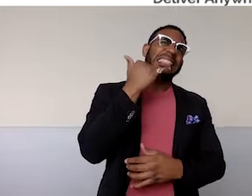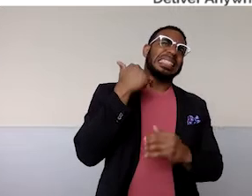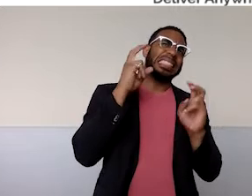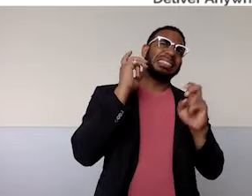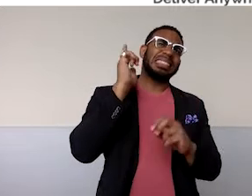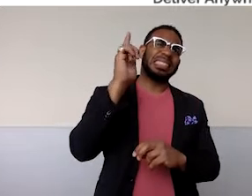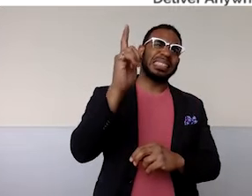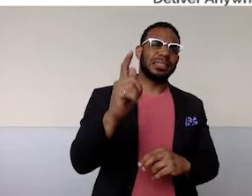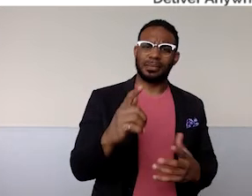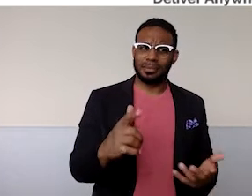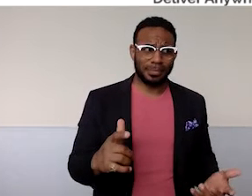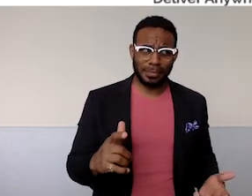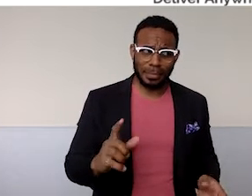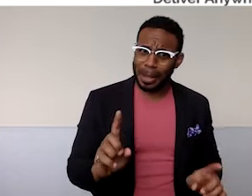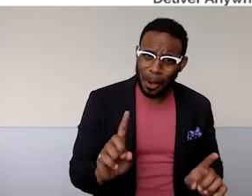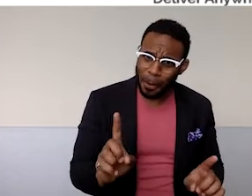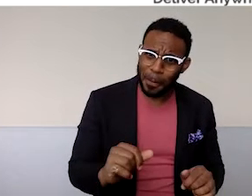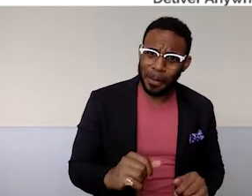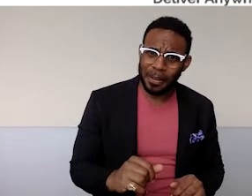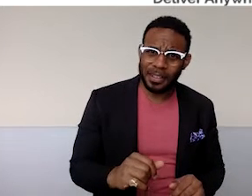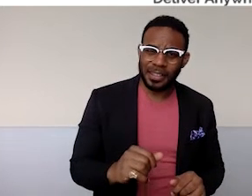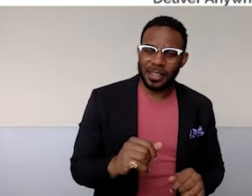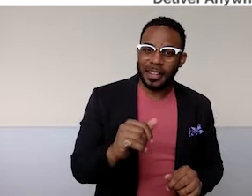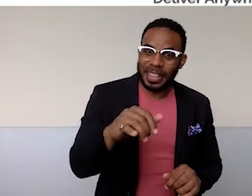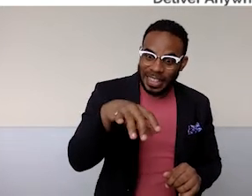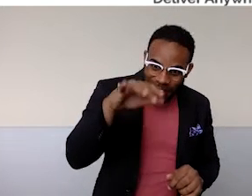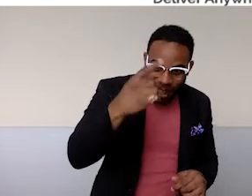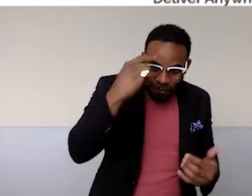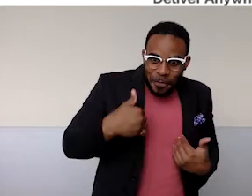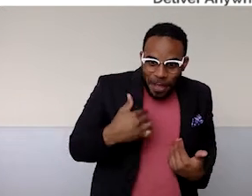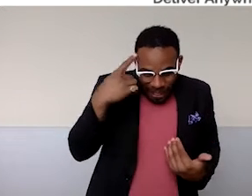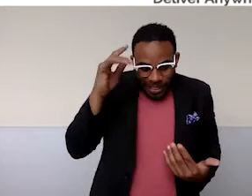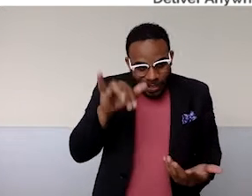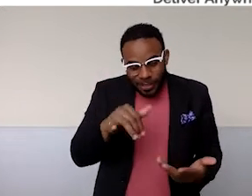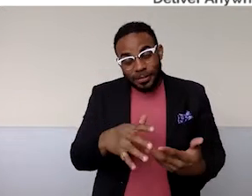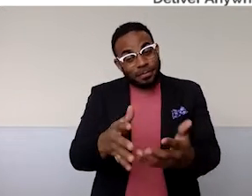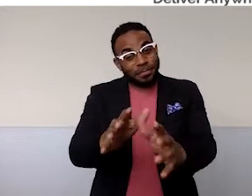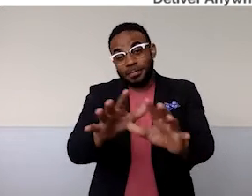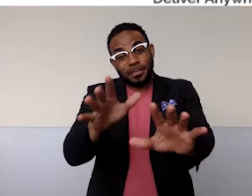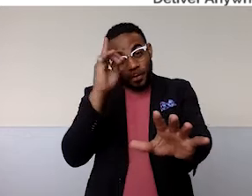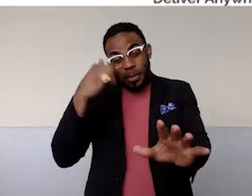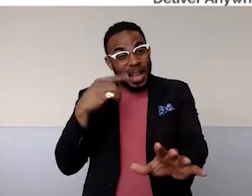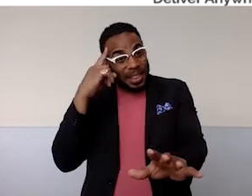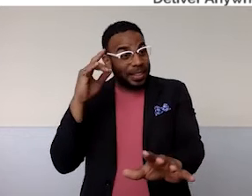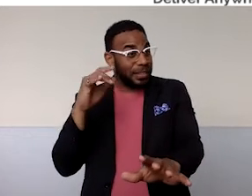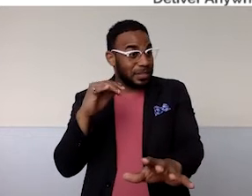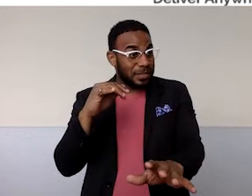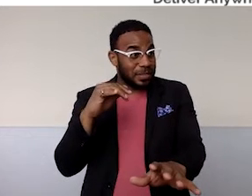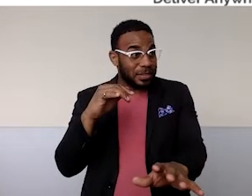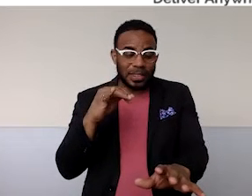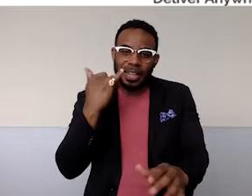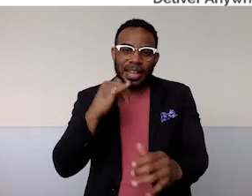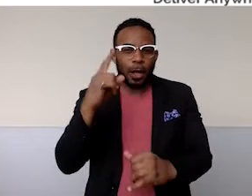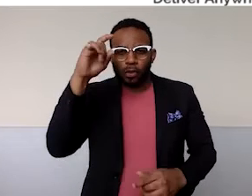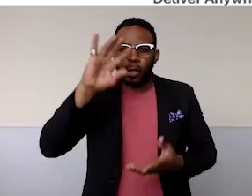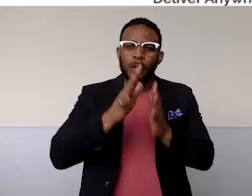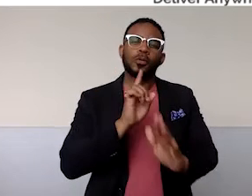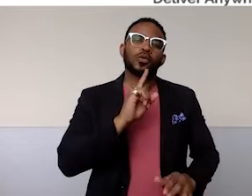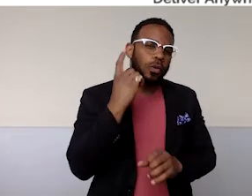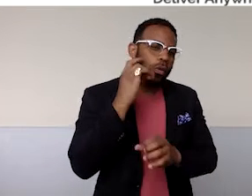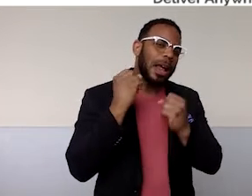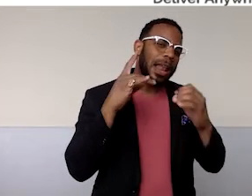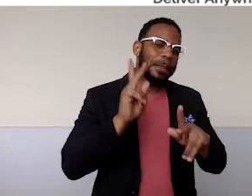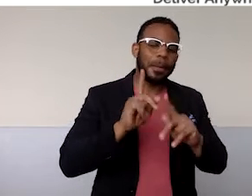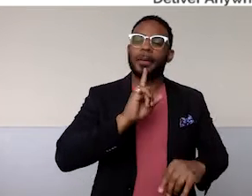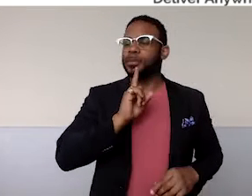issues with the plugin? No. All right. So that's for me. I think that's it's like a dream come true for a lot of